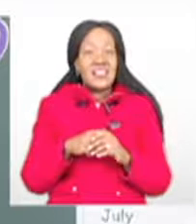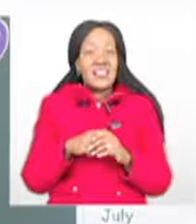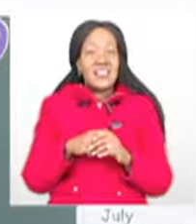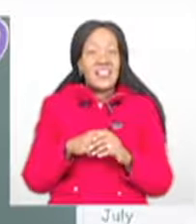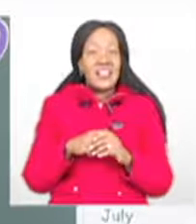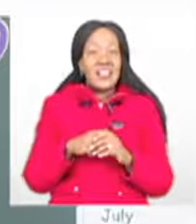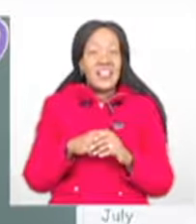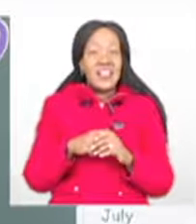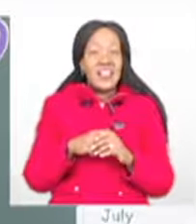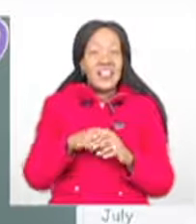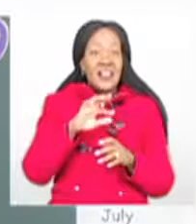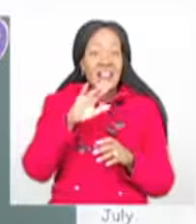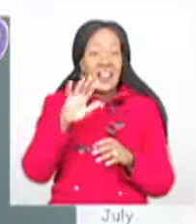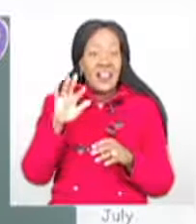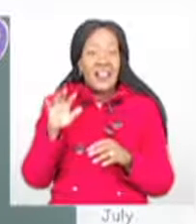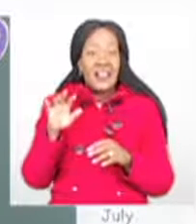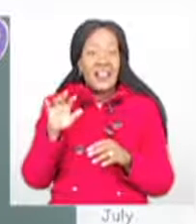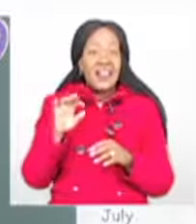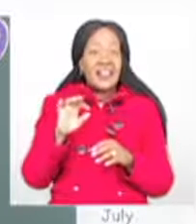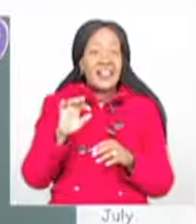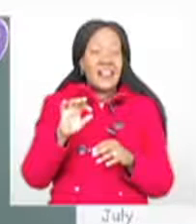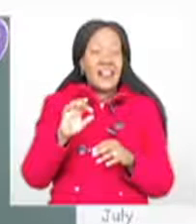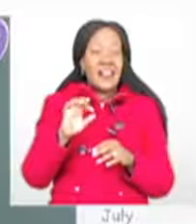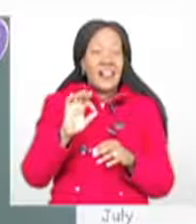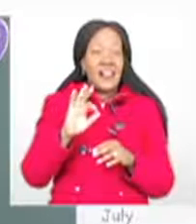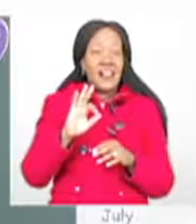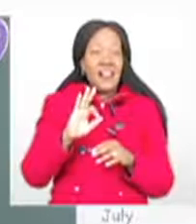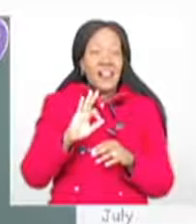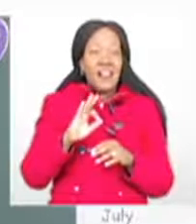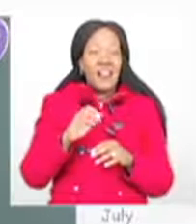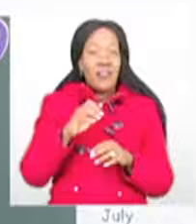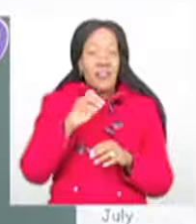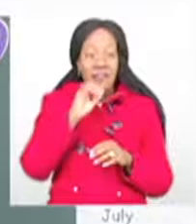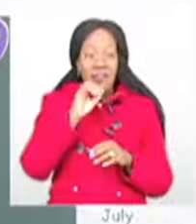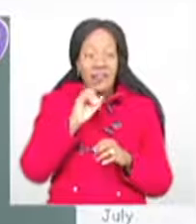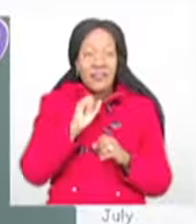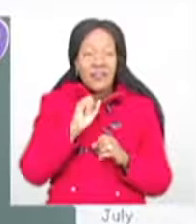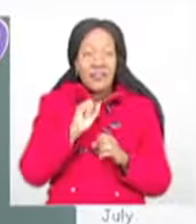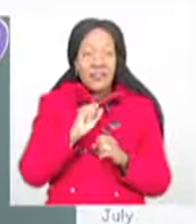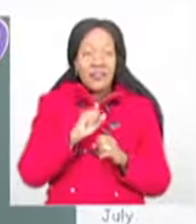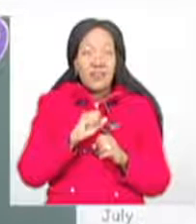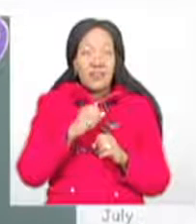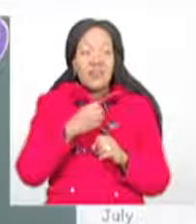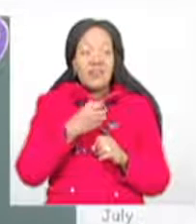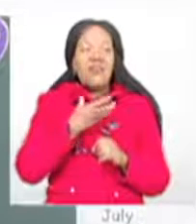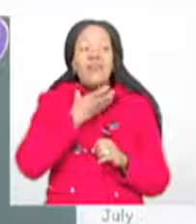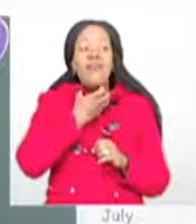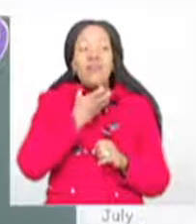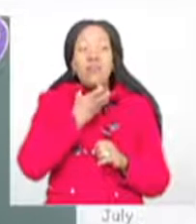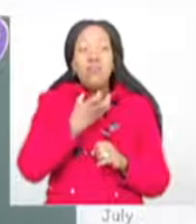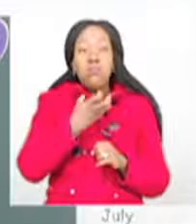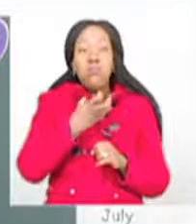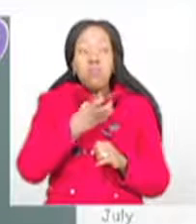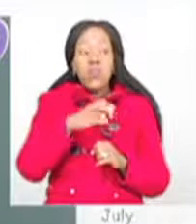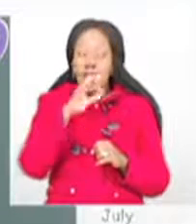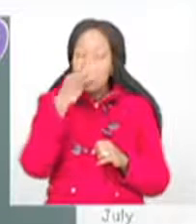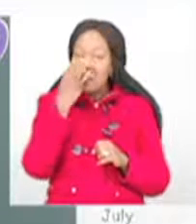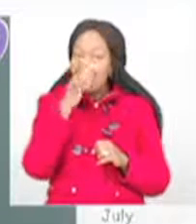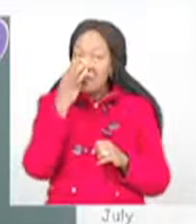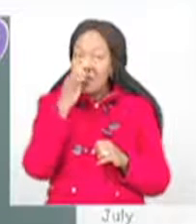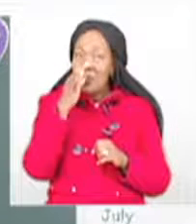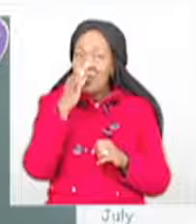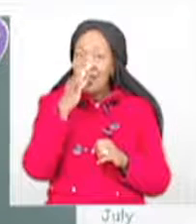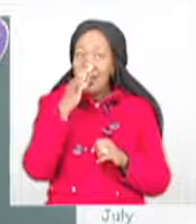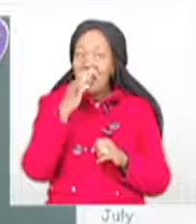Letter F, fish, fox, frog, flower, and I have a